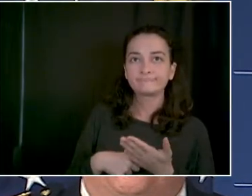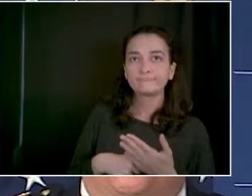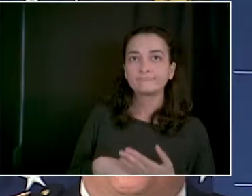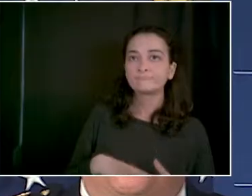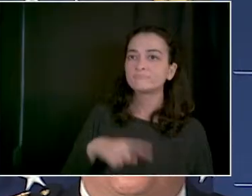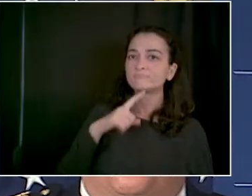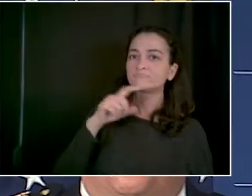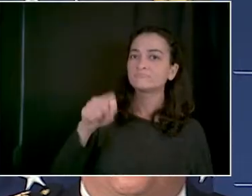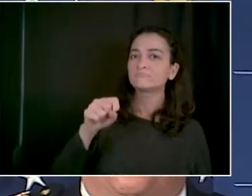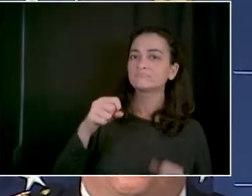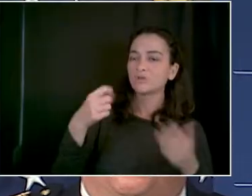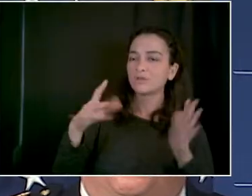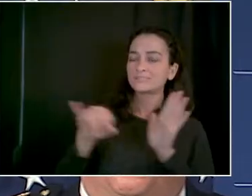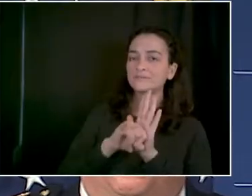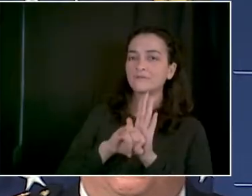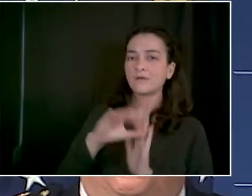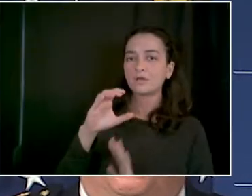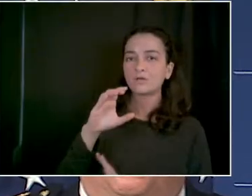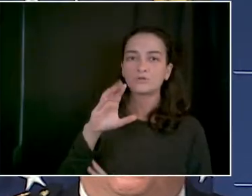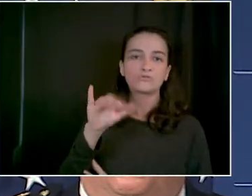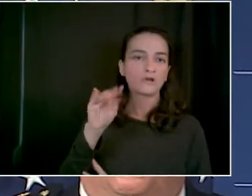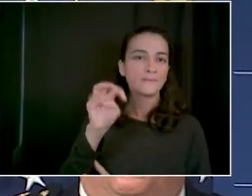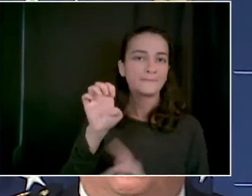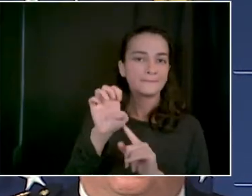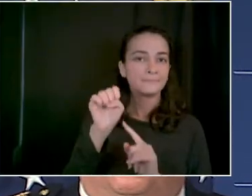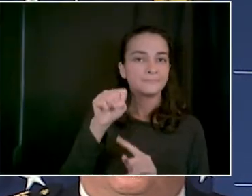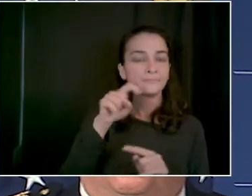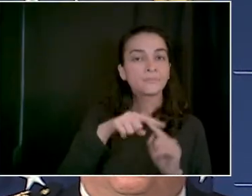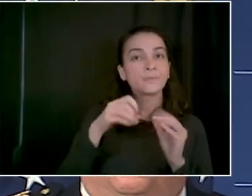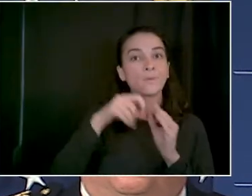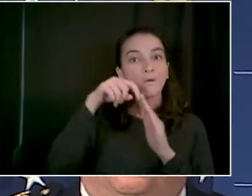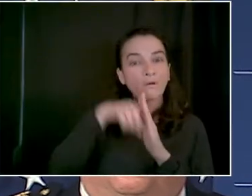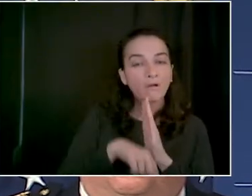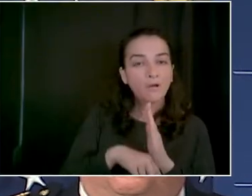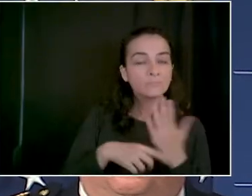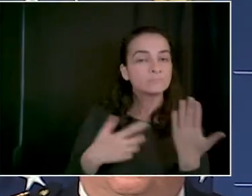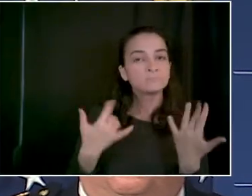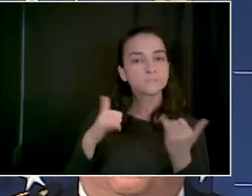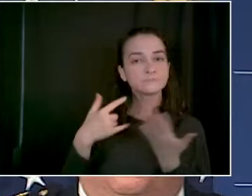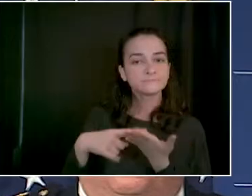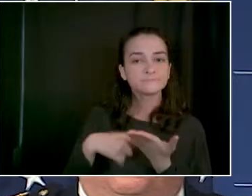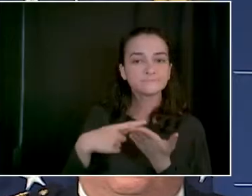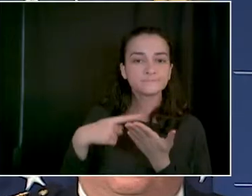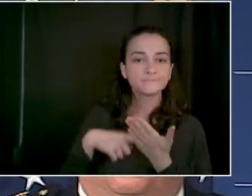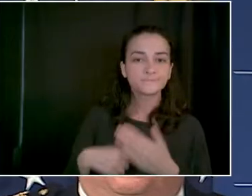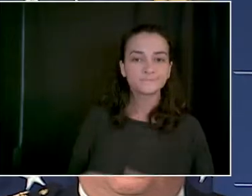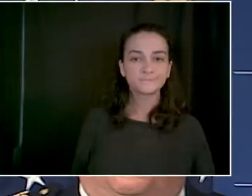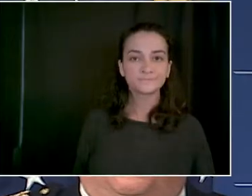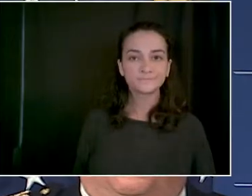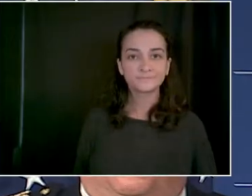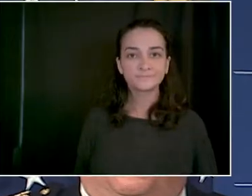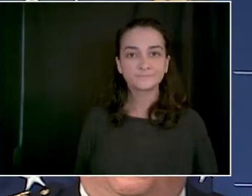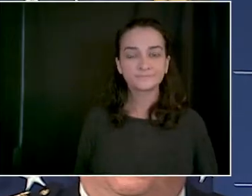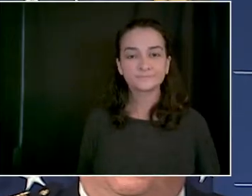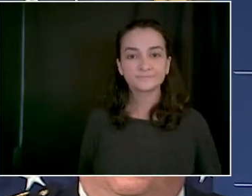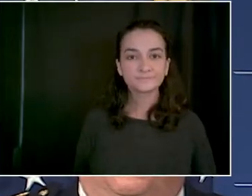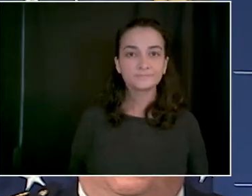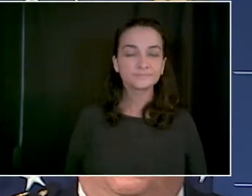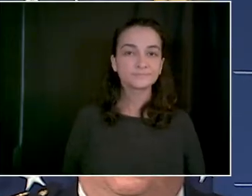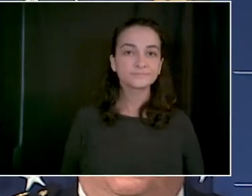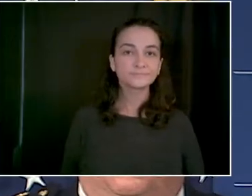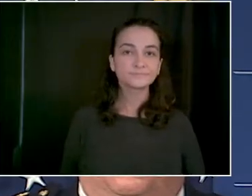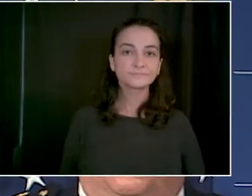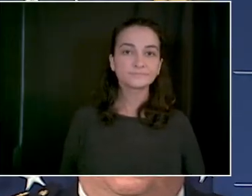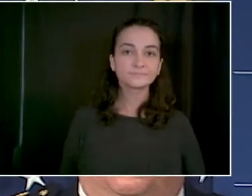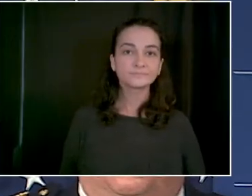part of that document request, which we handed over, how a summons record associated with a